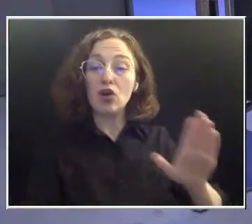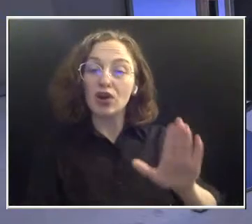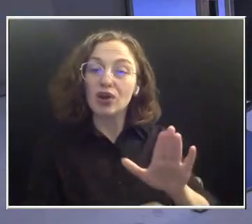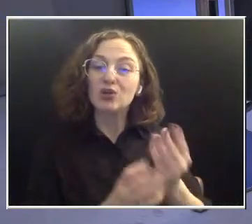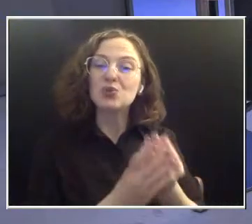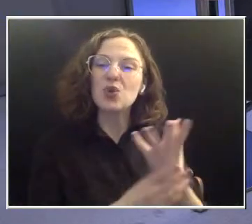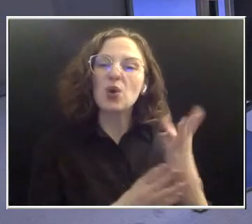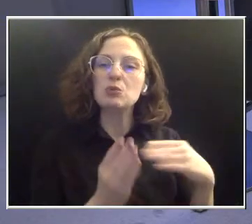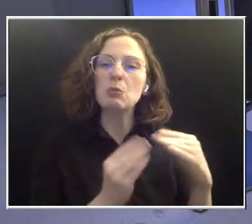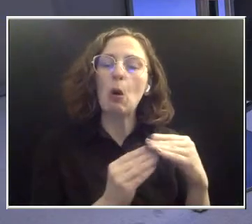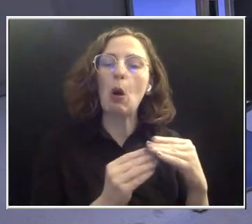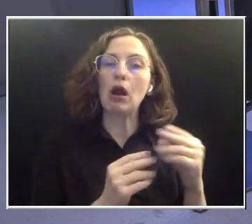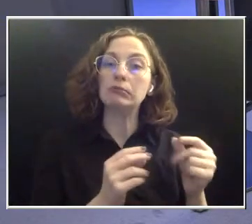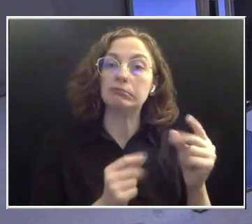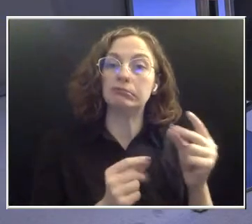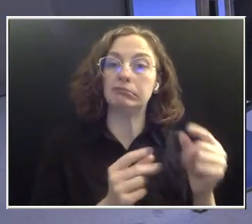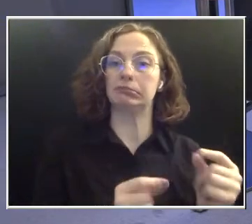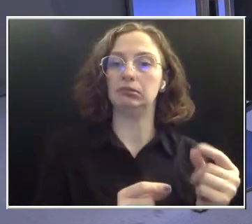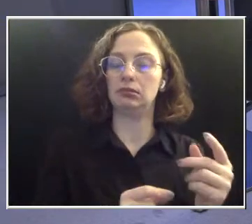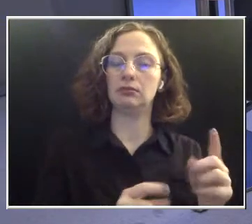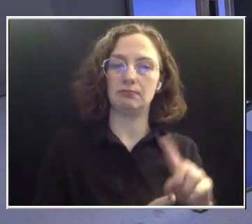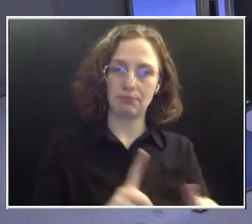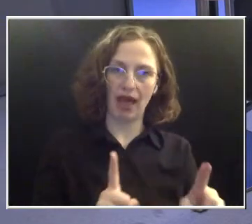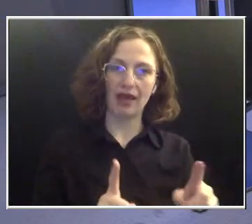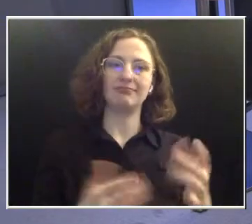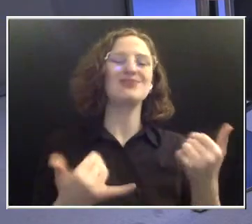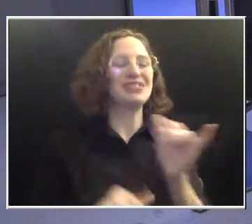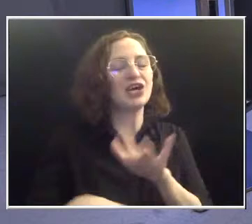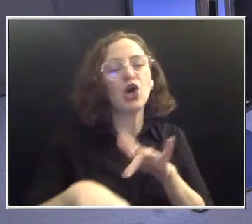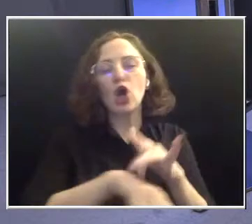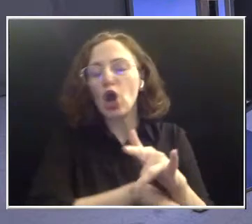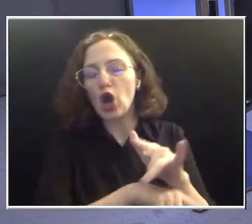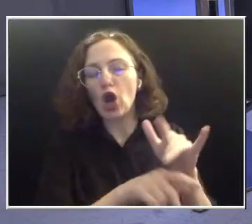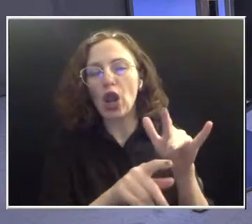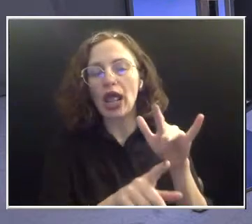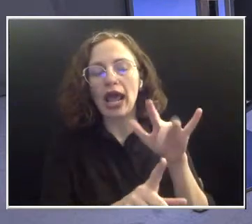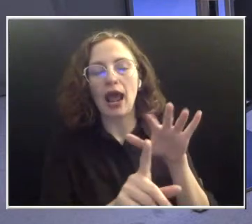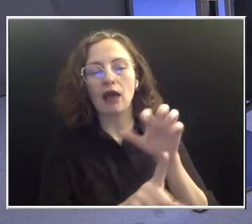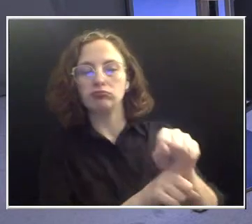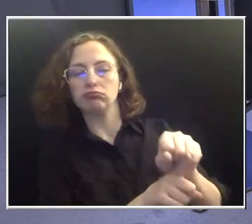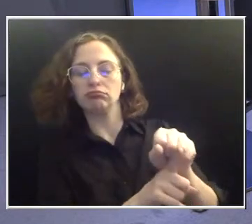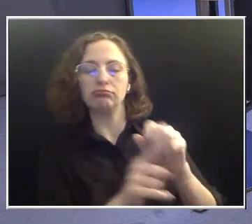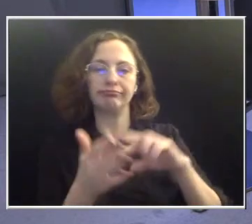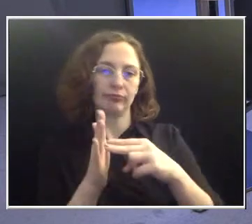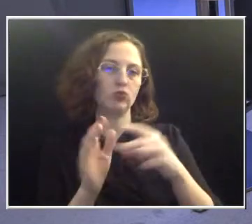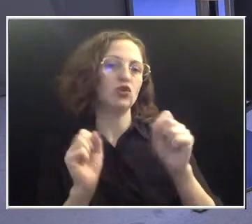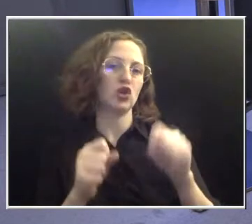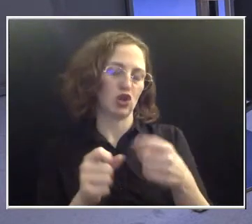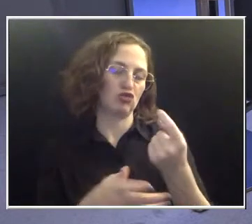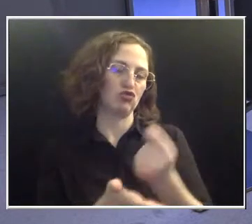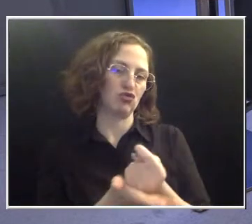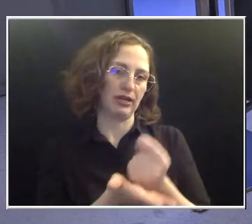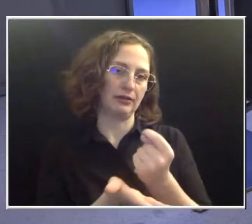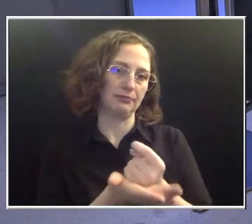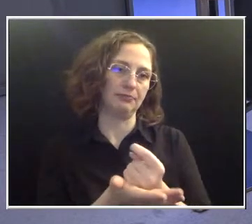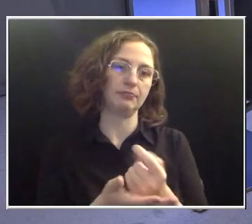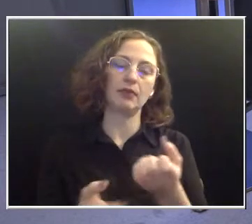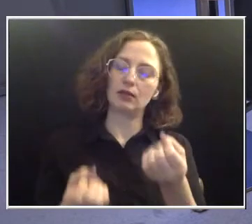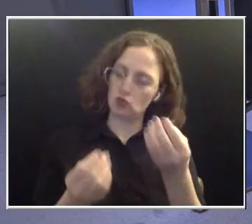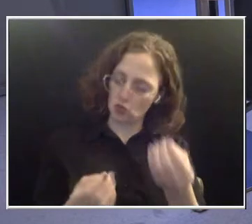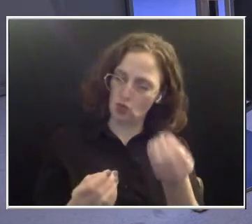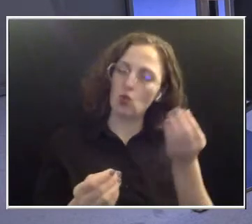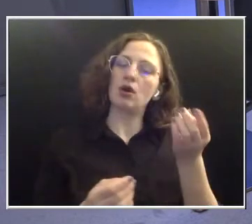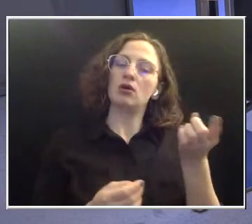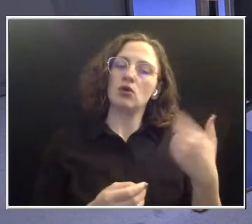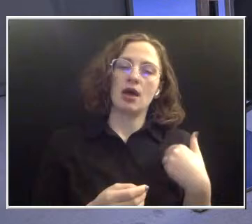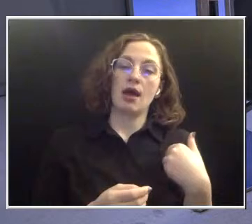cervical cancer is pretty slow growing normally. It is typically. Okay, so then when you get this pap smear, you hear about the abnormal pap, and then before we get to